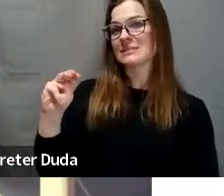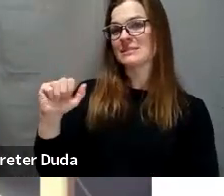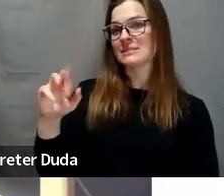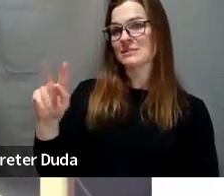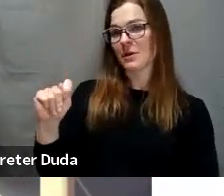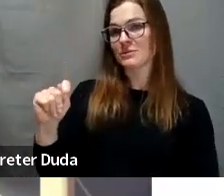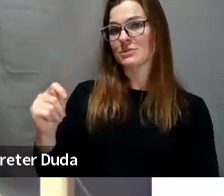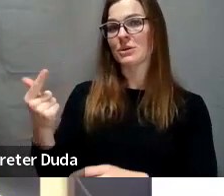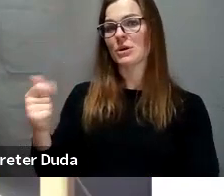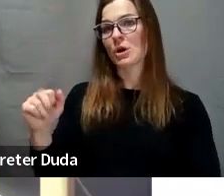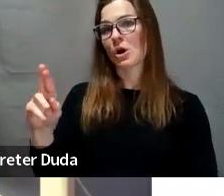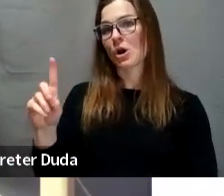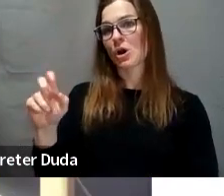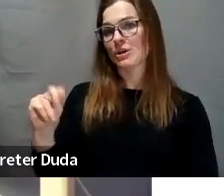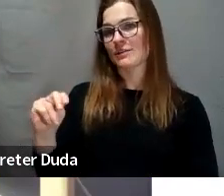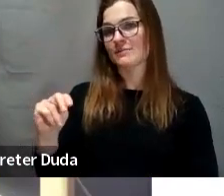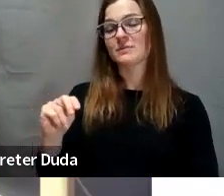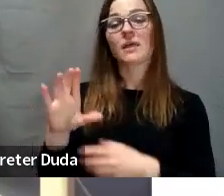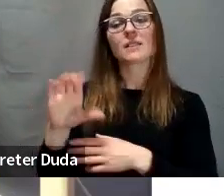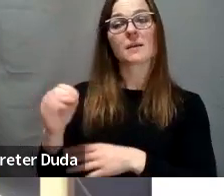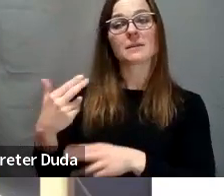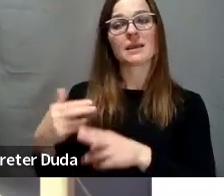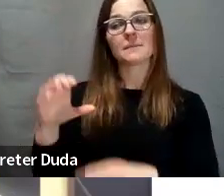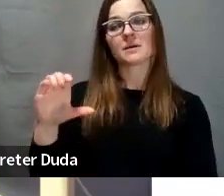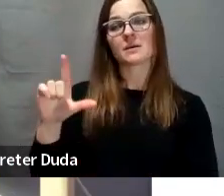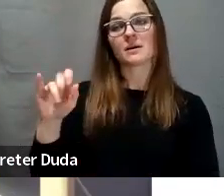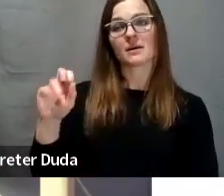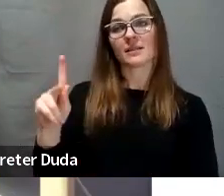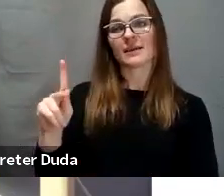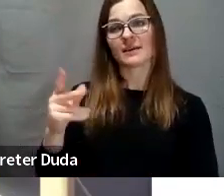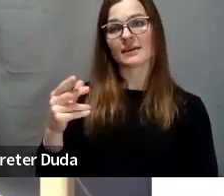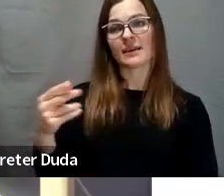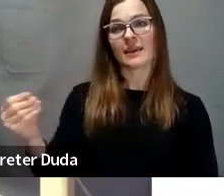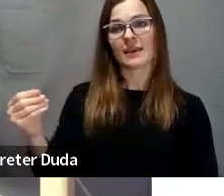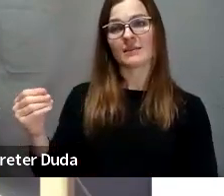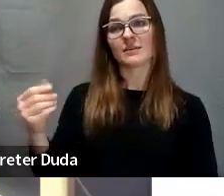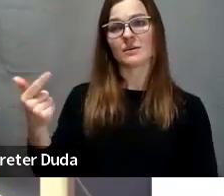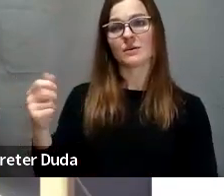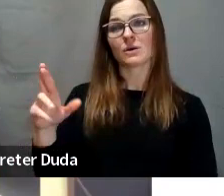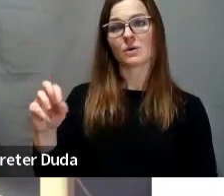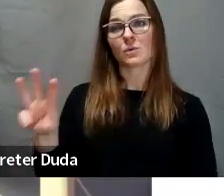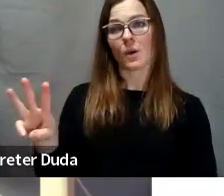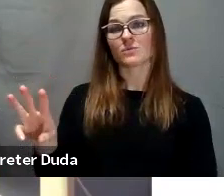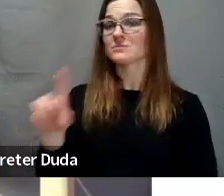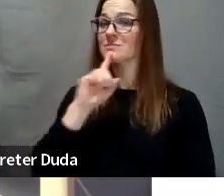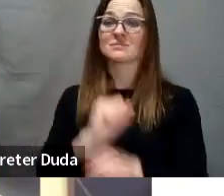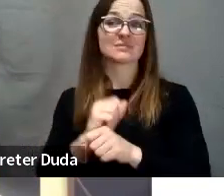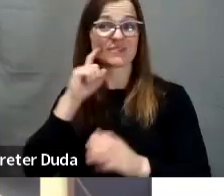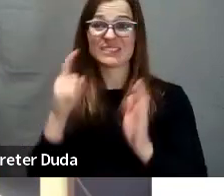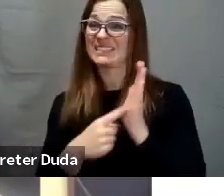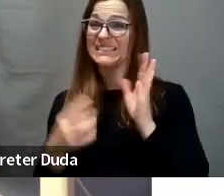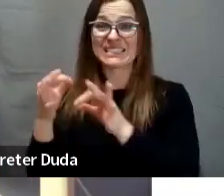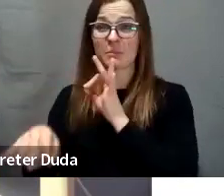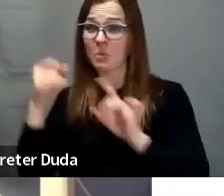Click and Grow, and this is about the simplest system that I've seen to start your own